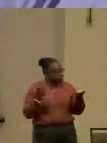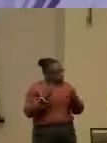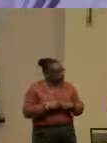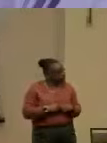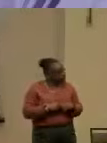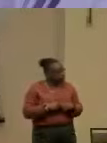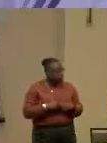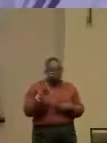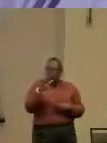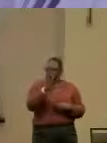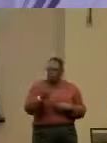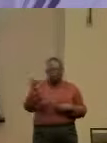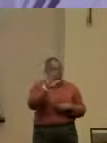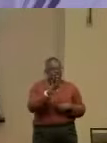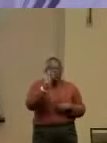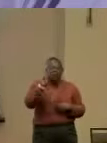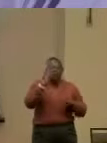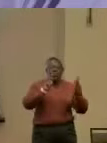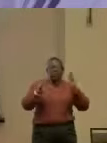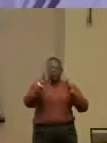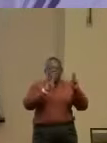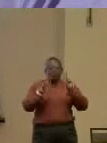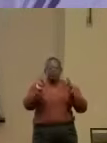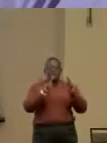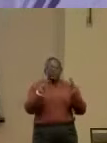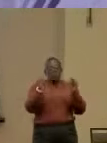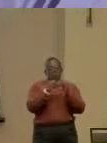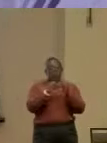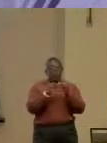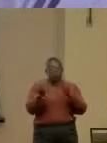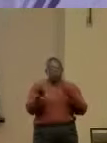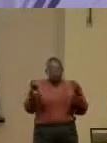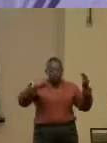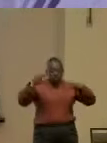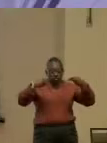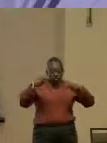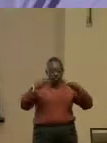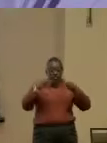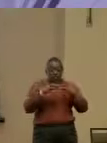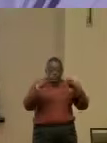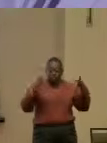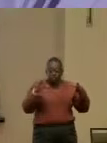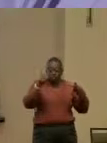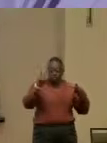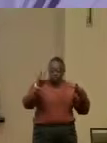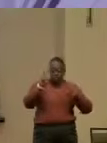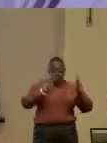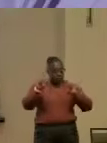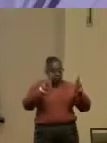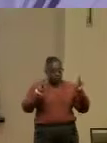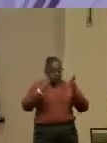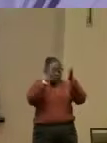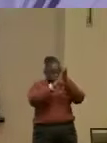There's about 40 people here, and we're going to get more coming. And we have about 200 people who have signed up